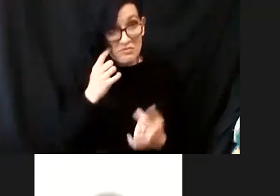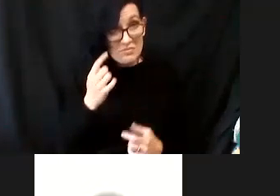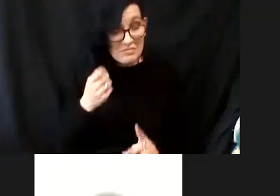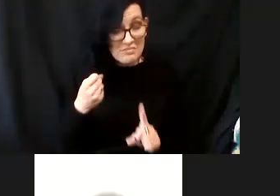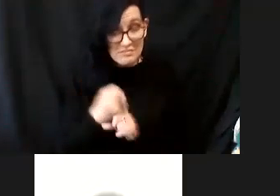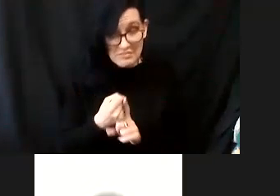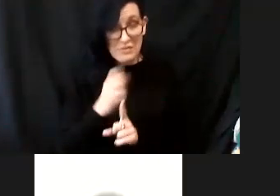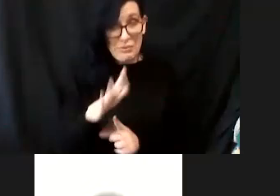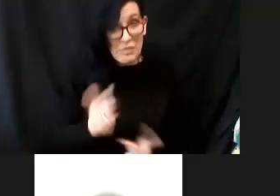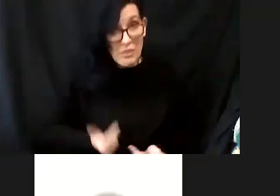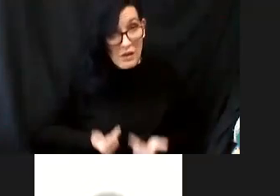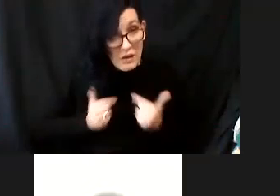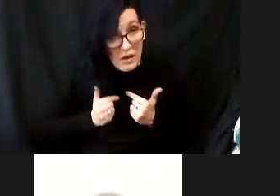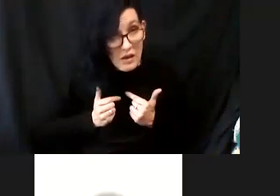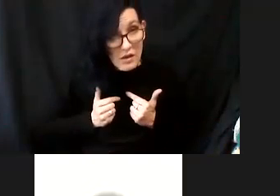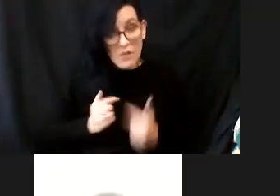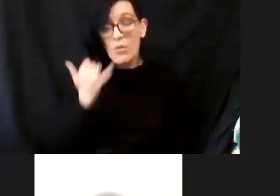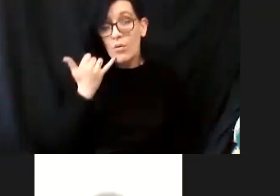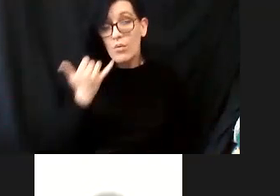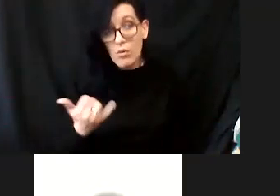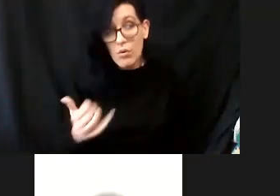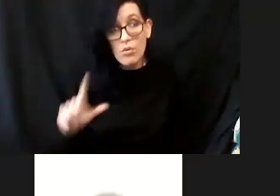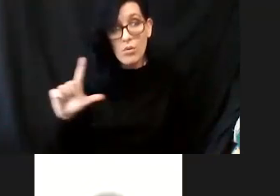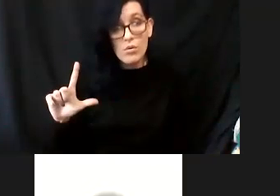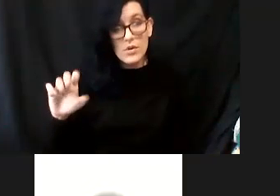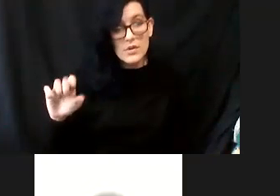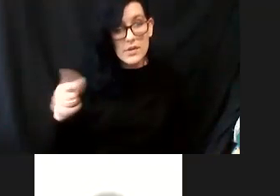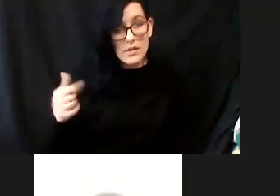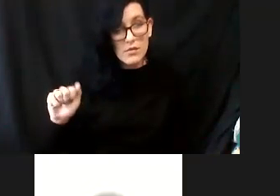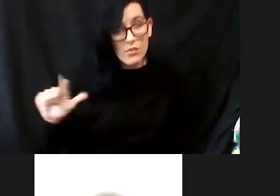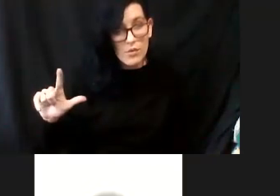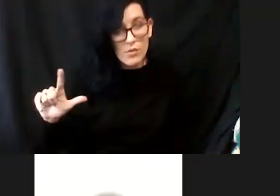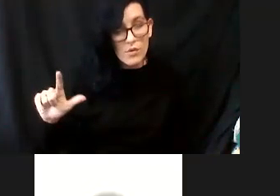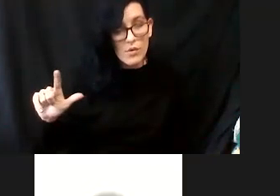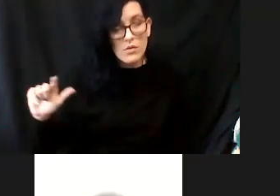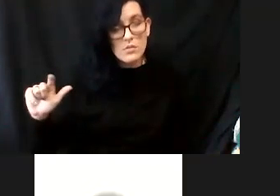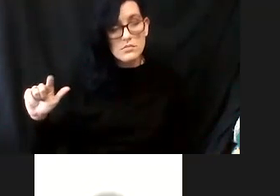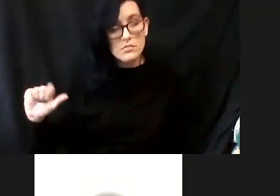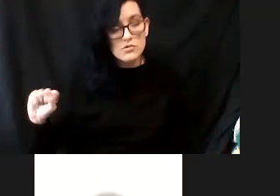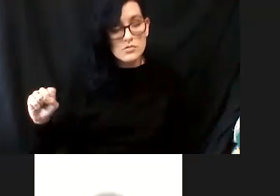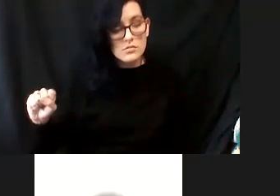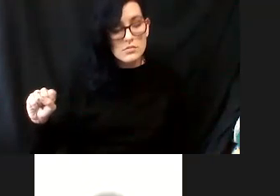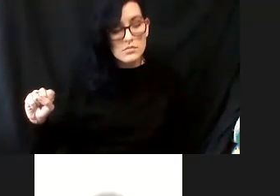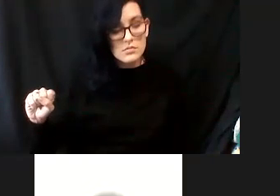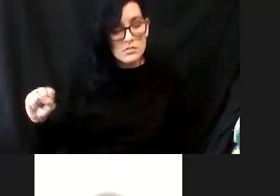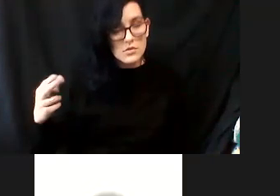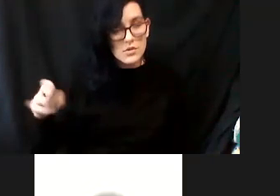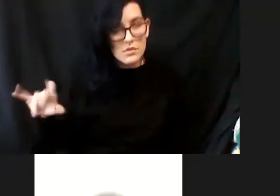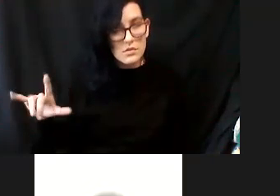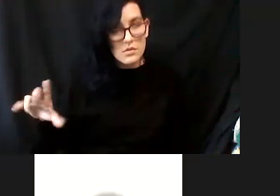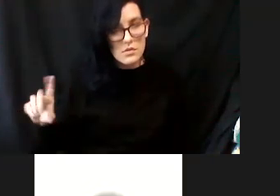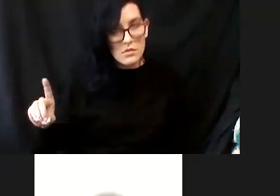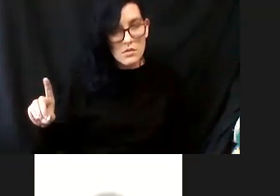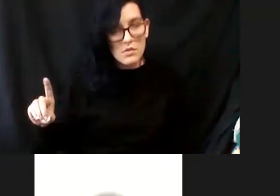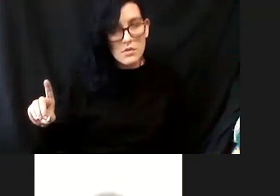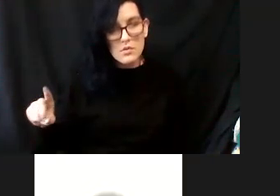some advice on your particular situation. But you should also, just in general, people should be aware that there is a lawsuit